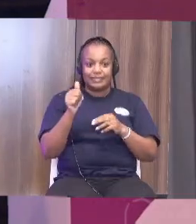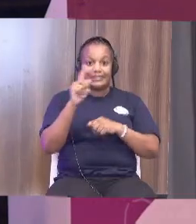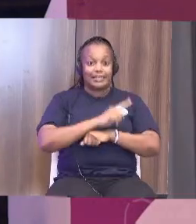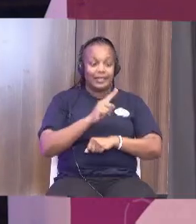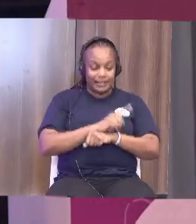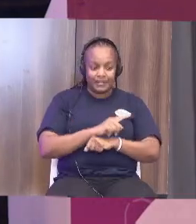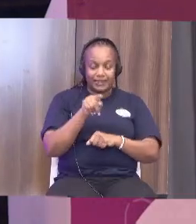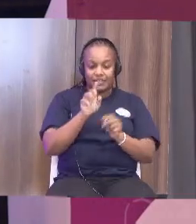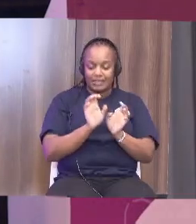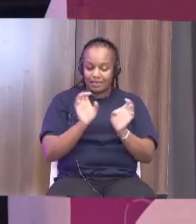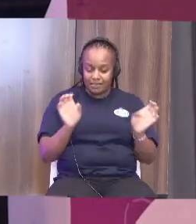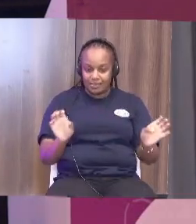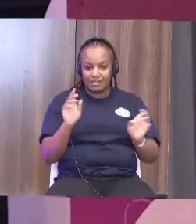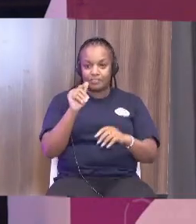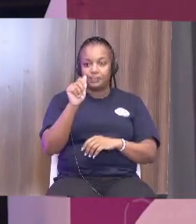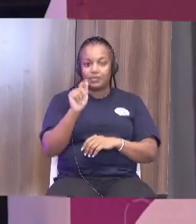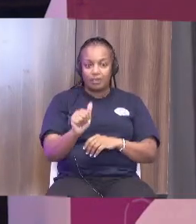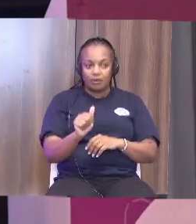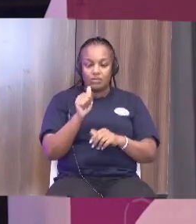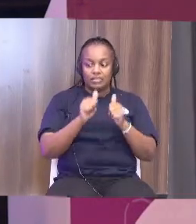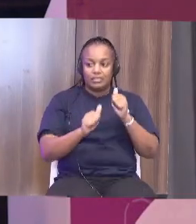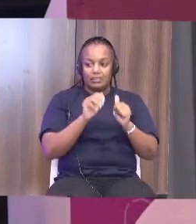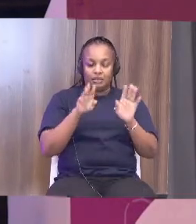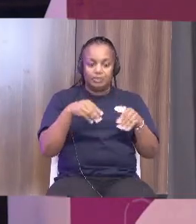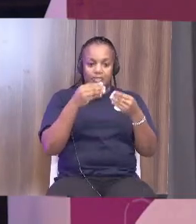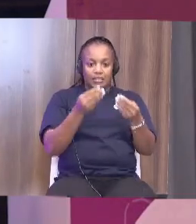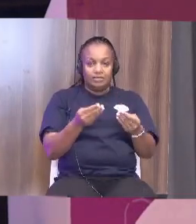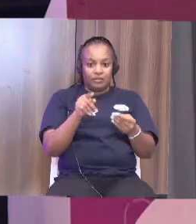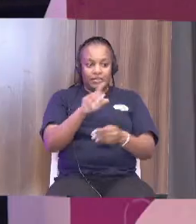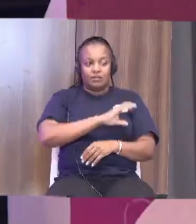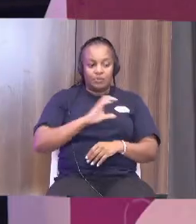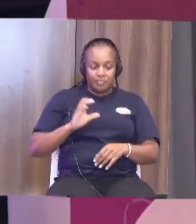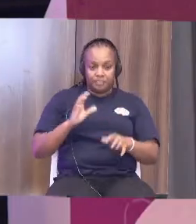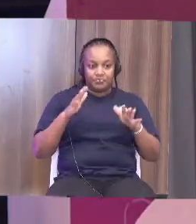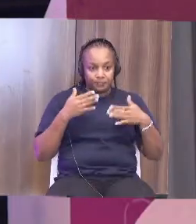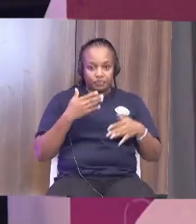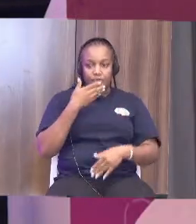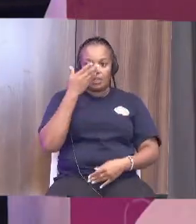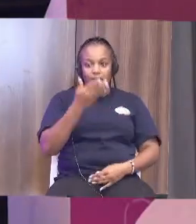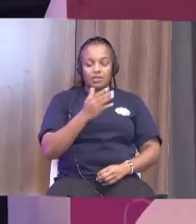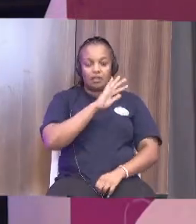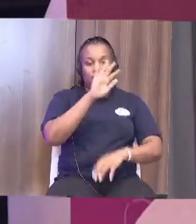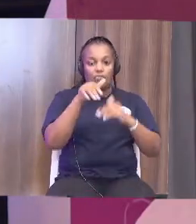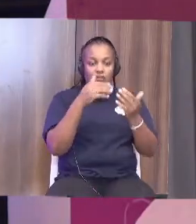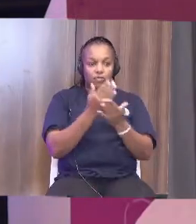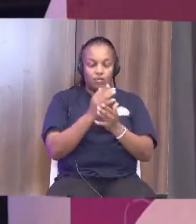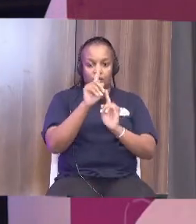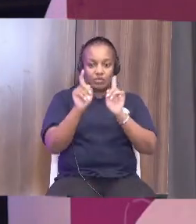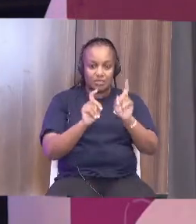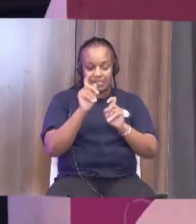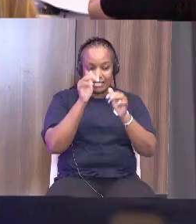data is presented to the Data Safety Monitoring Committee. And I'm happy to answer any of their safety questions if people want to find me